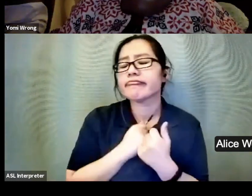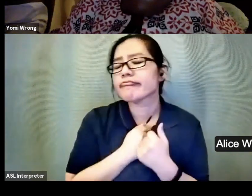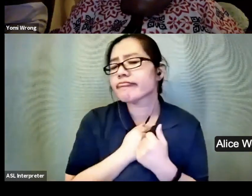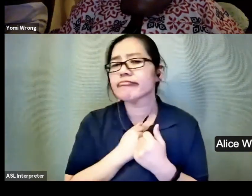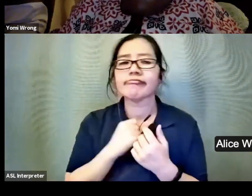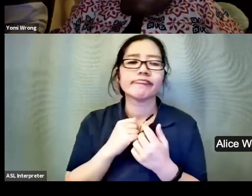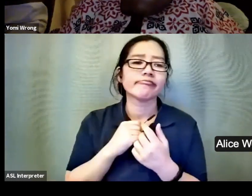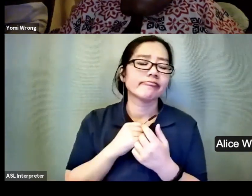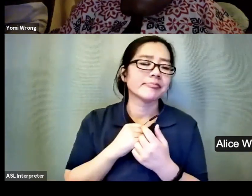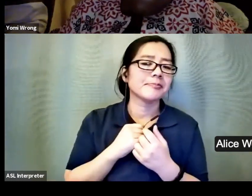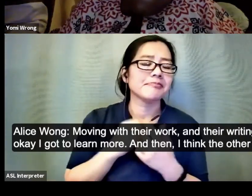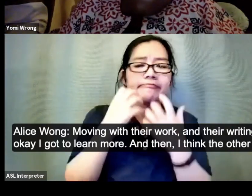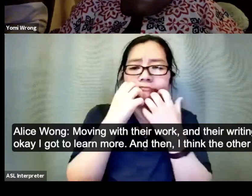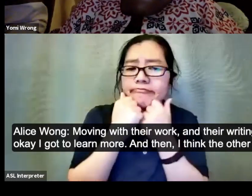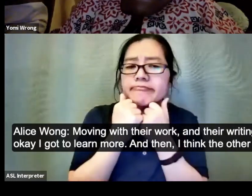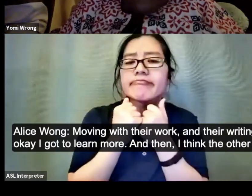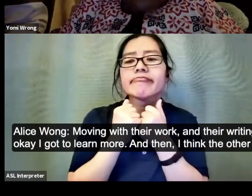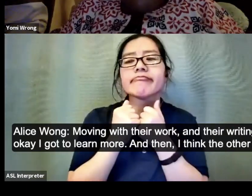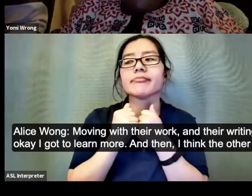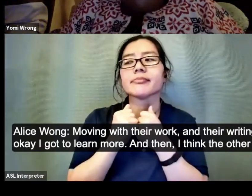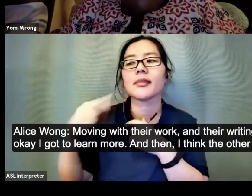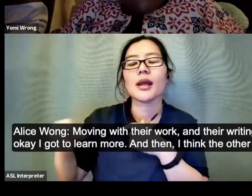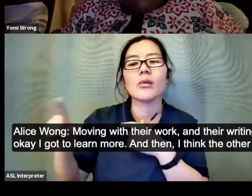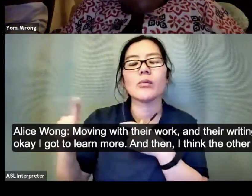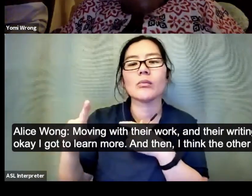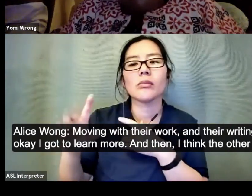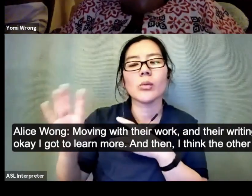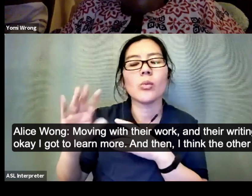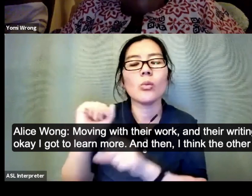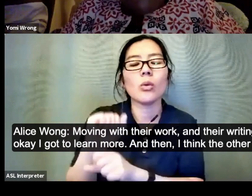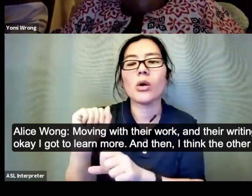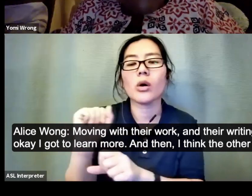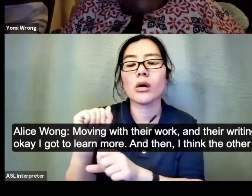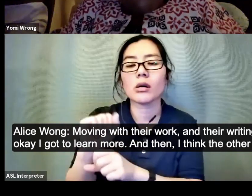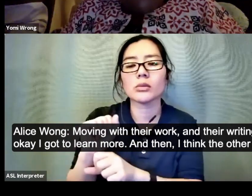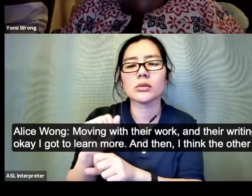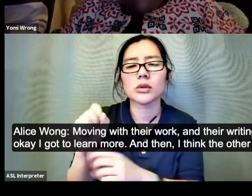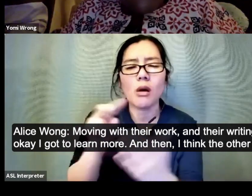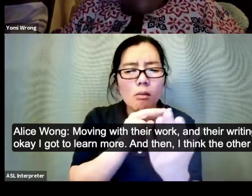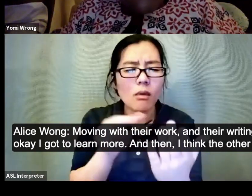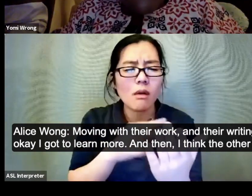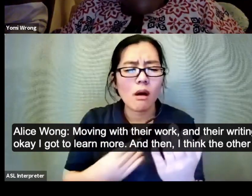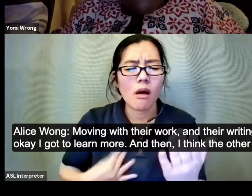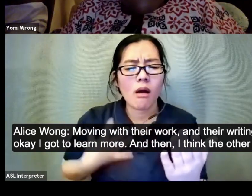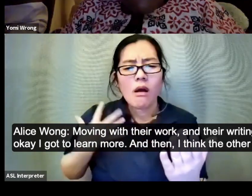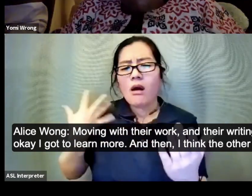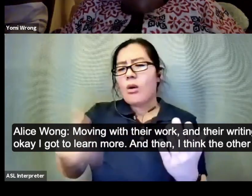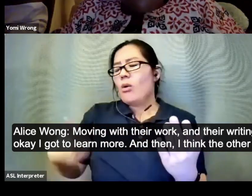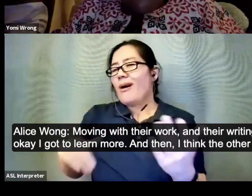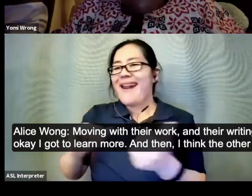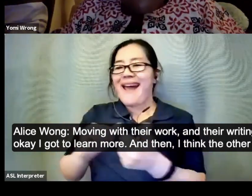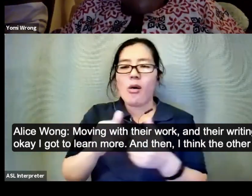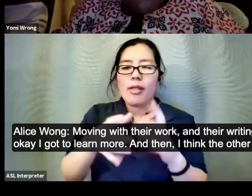incredibly moving with their work and their writing and the way they related with each other. And I